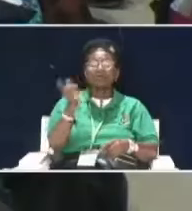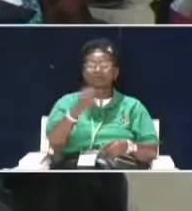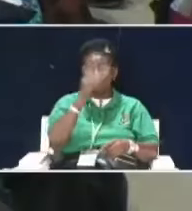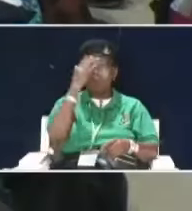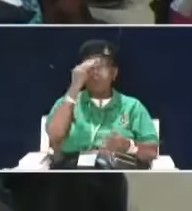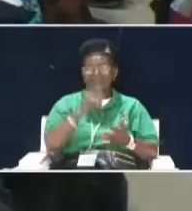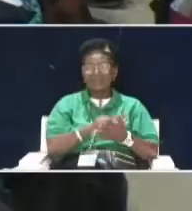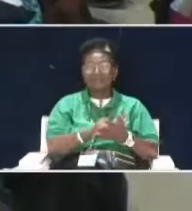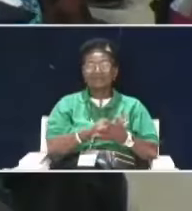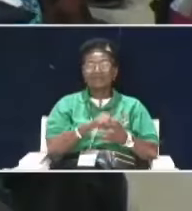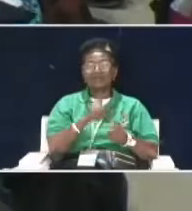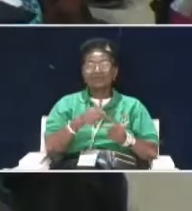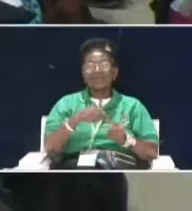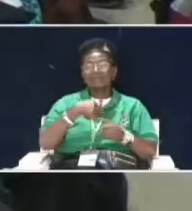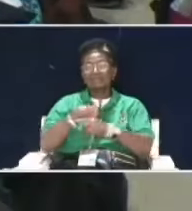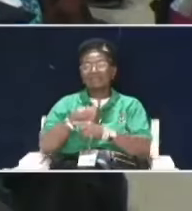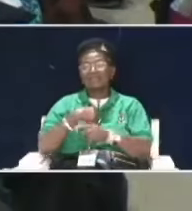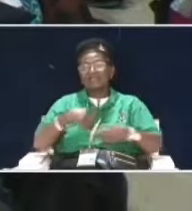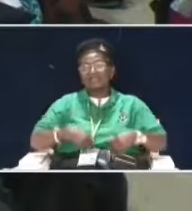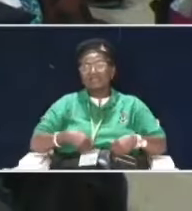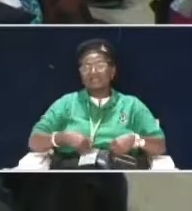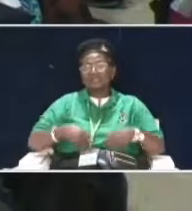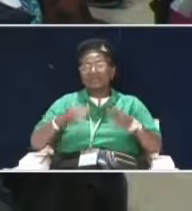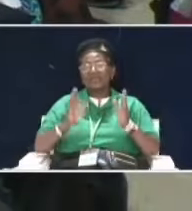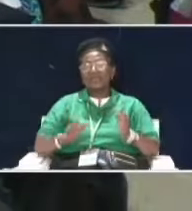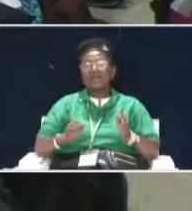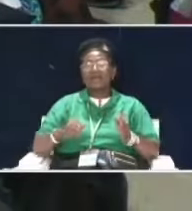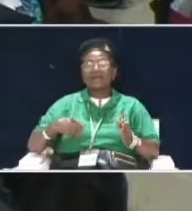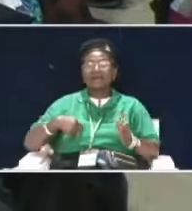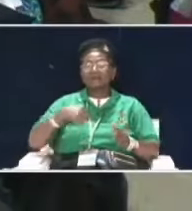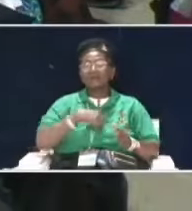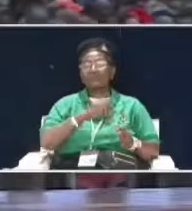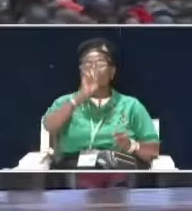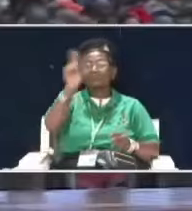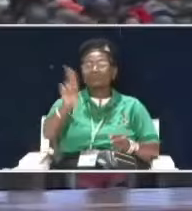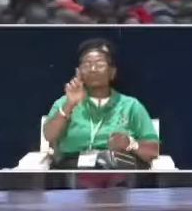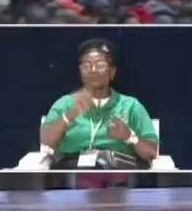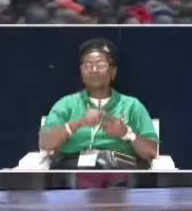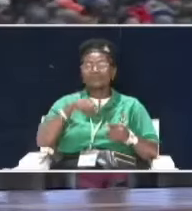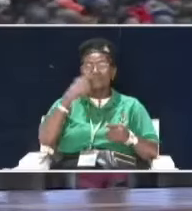When I was younger, we used to say among ourselves,